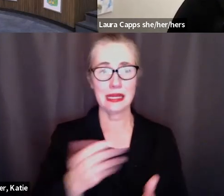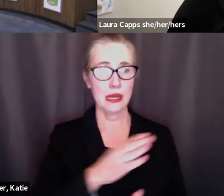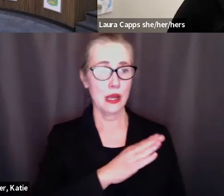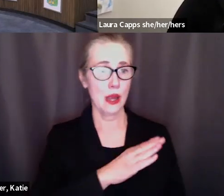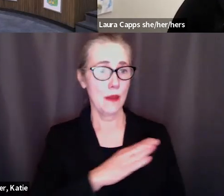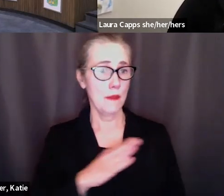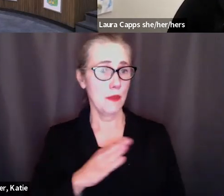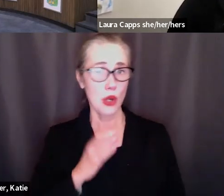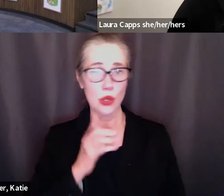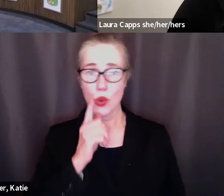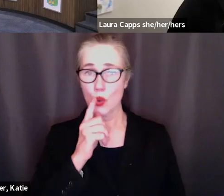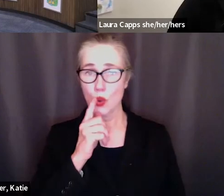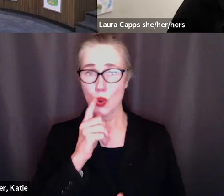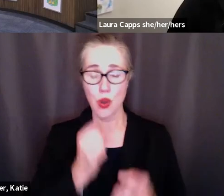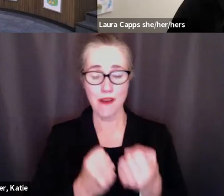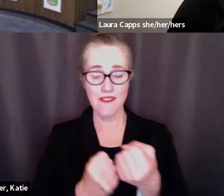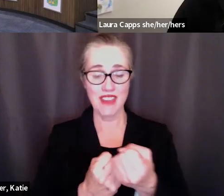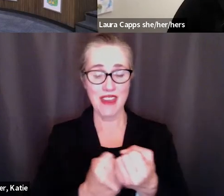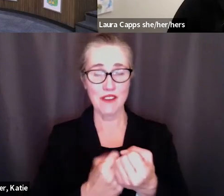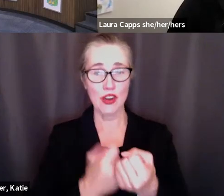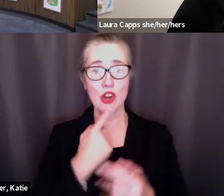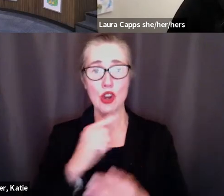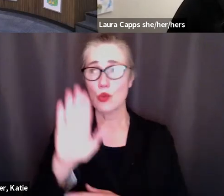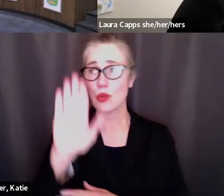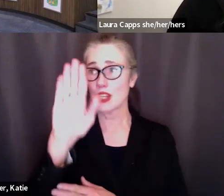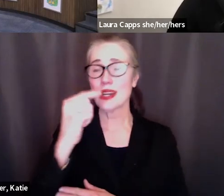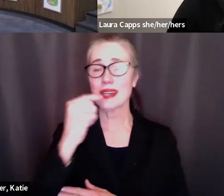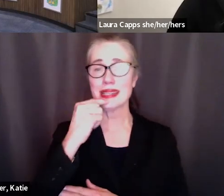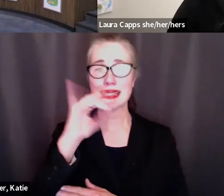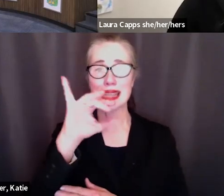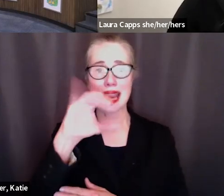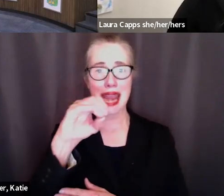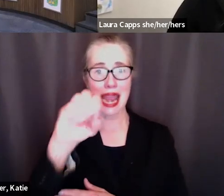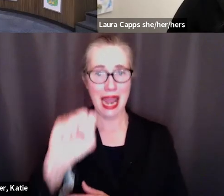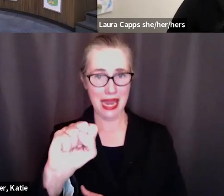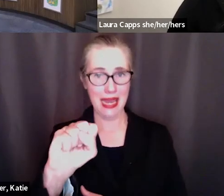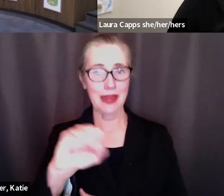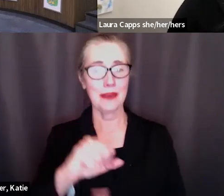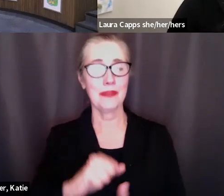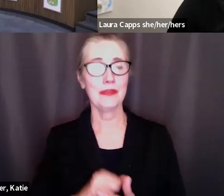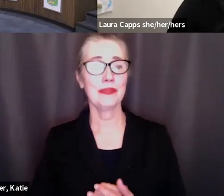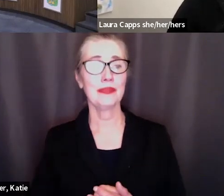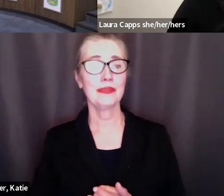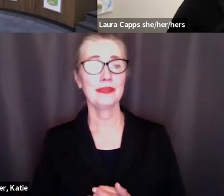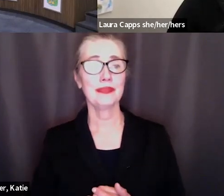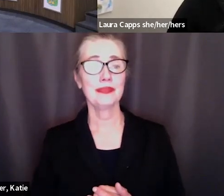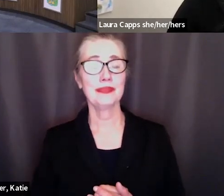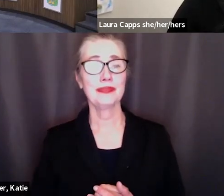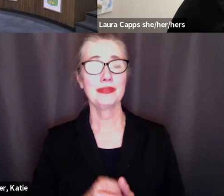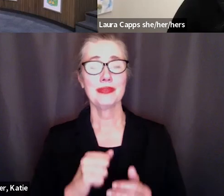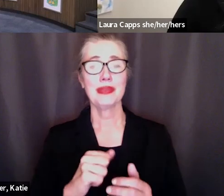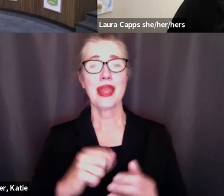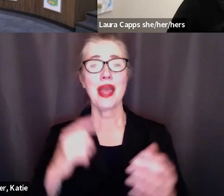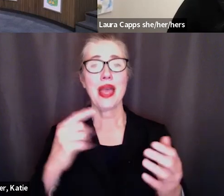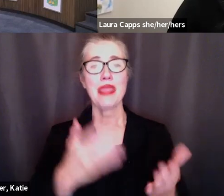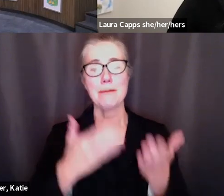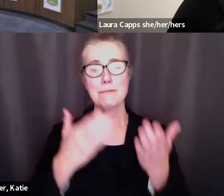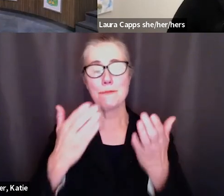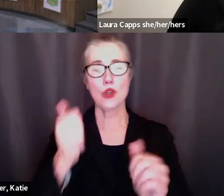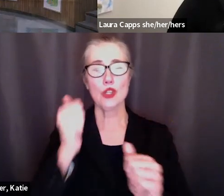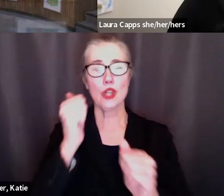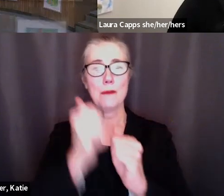favor please signify by raising your hand and say ni bye motion passes unanimously